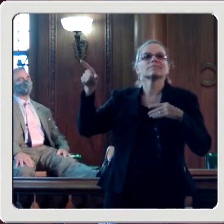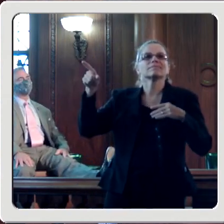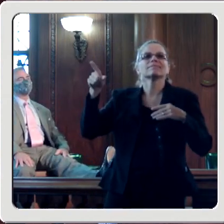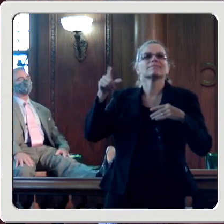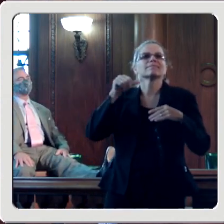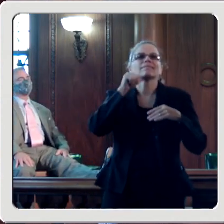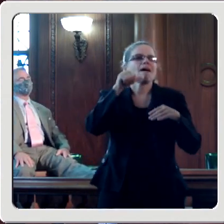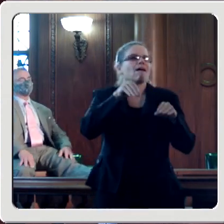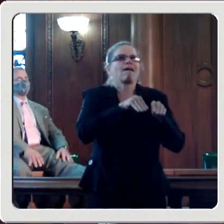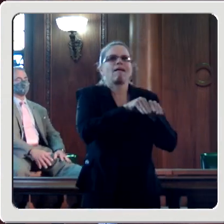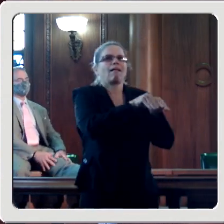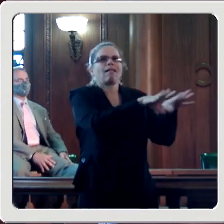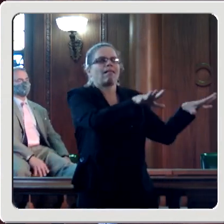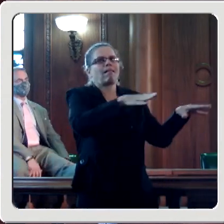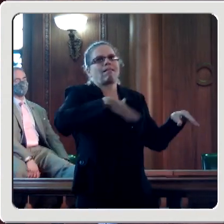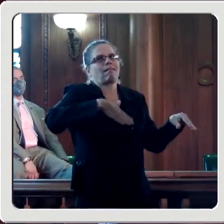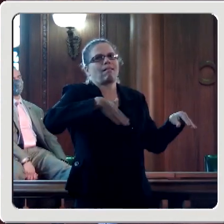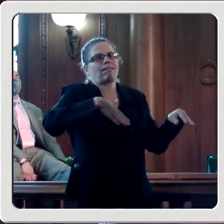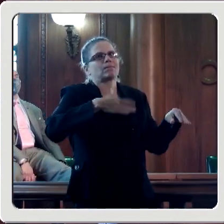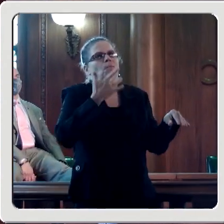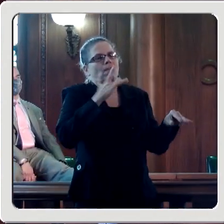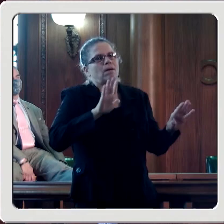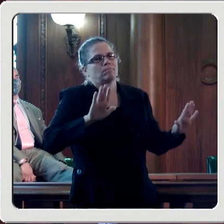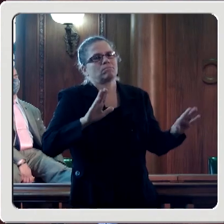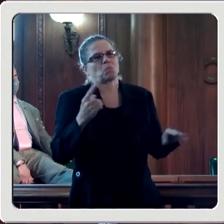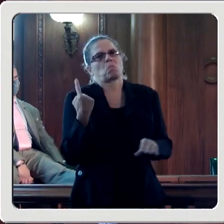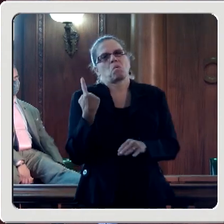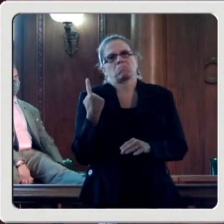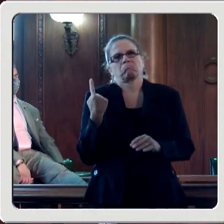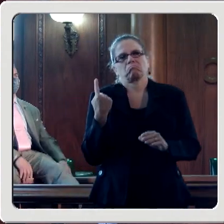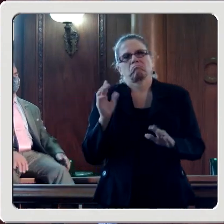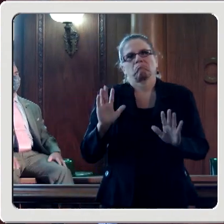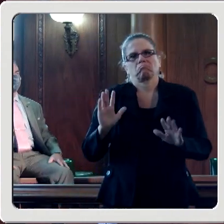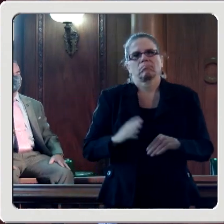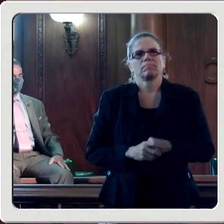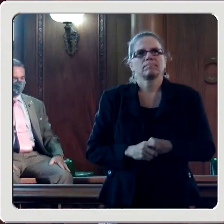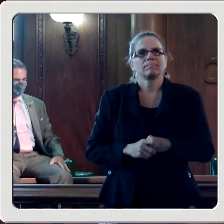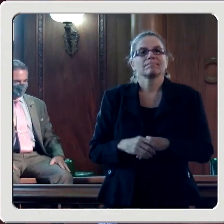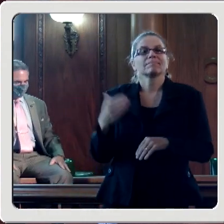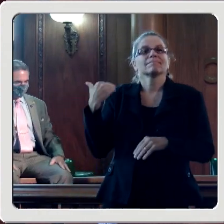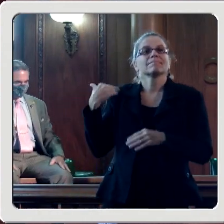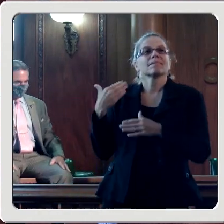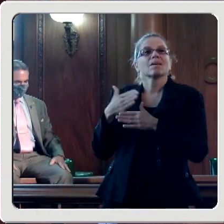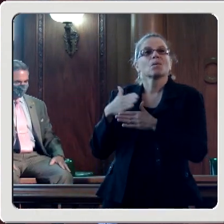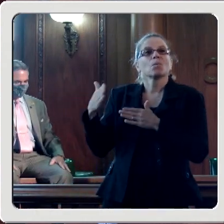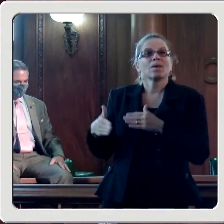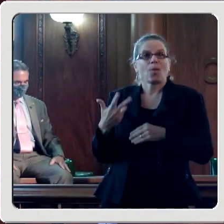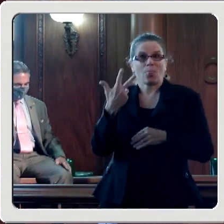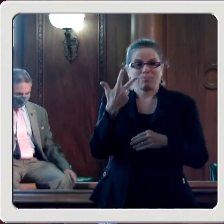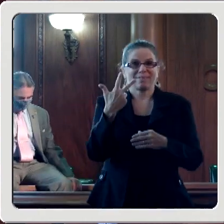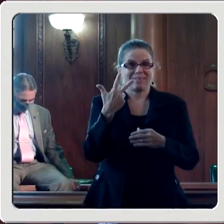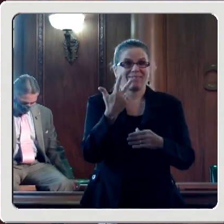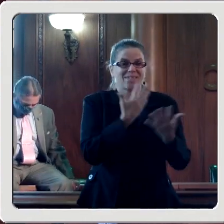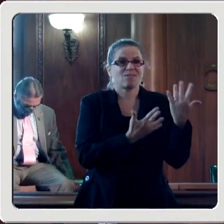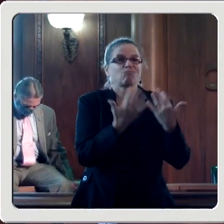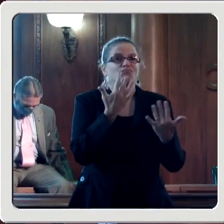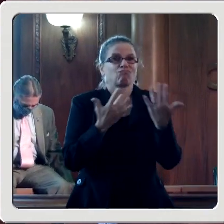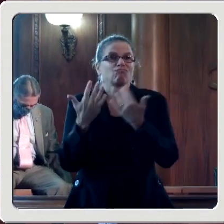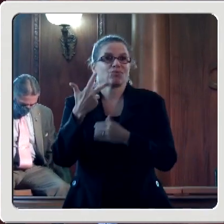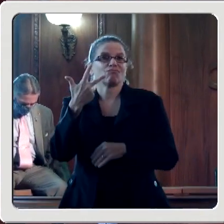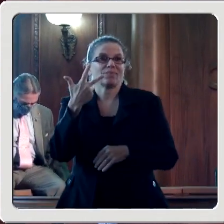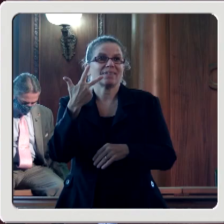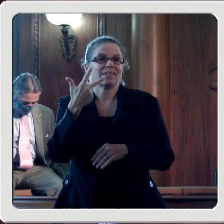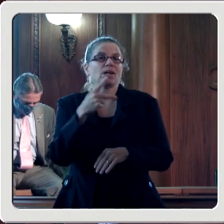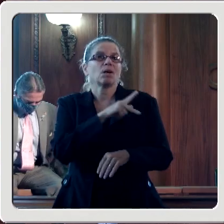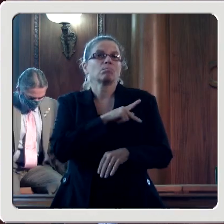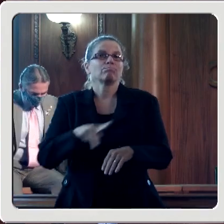this before it got into the firehouse. We had a busy weekend. We had 3 pretty good fires over the weekend, one on Prince Street, which